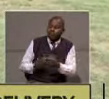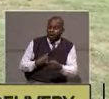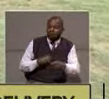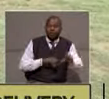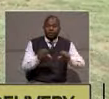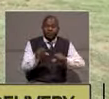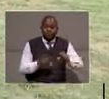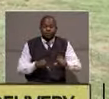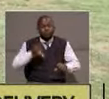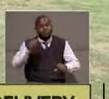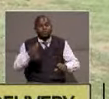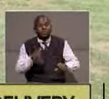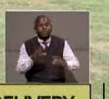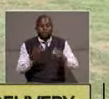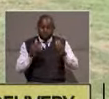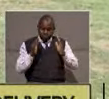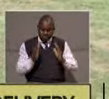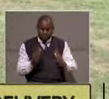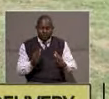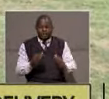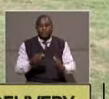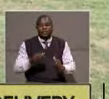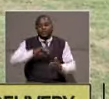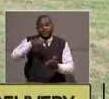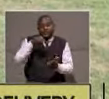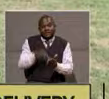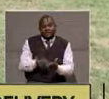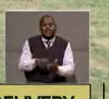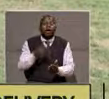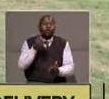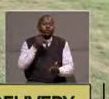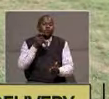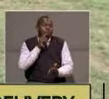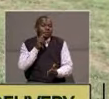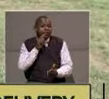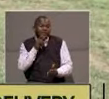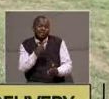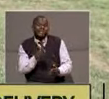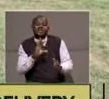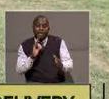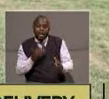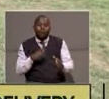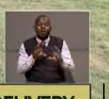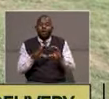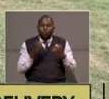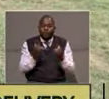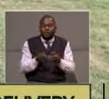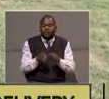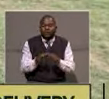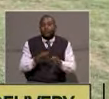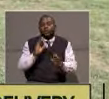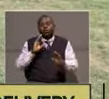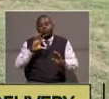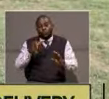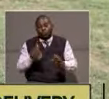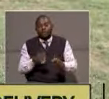across the region, or maybe particularly in the center of Teso, become rigid that, okay, this is our community. So regional referral hospital is for all of us, and